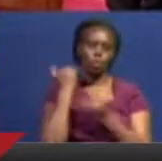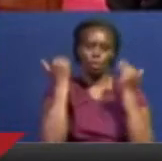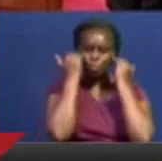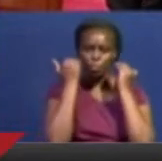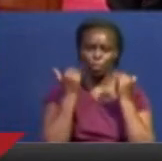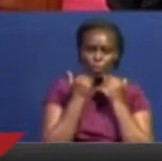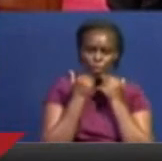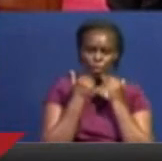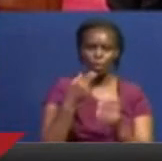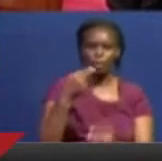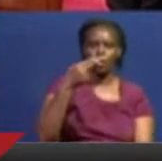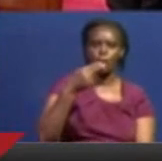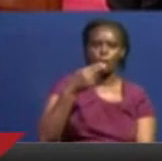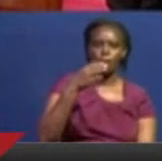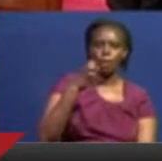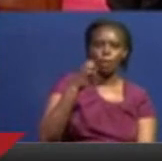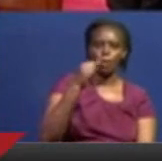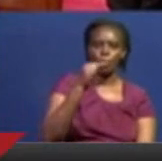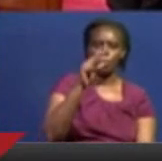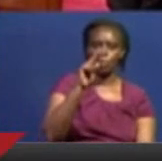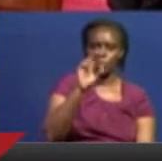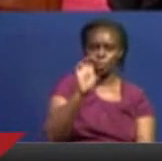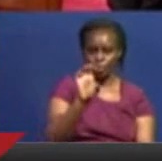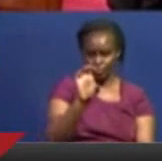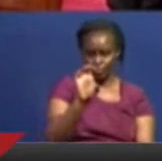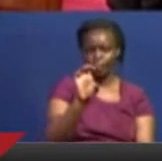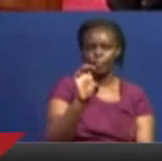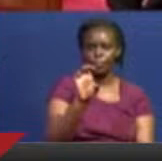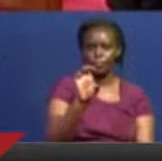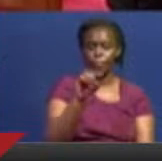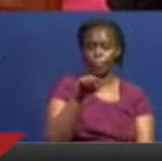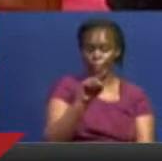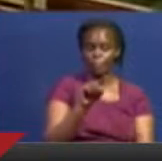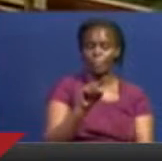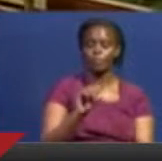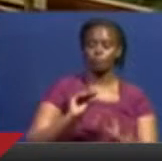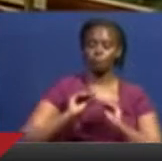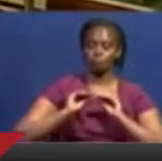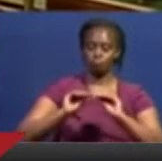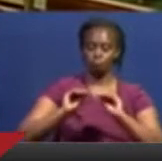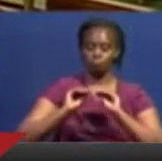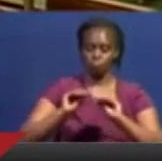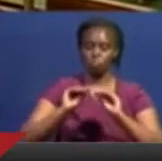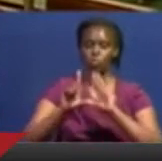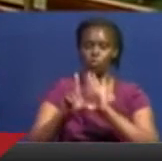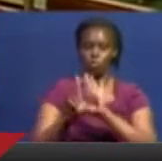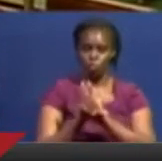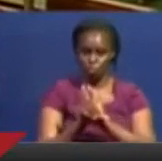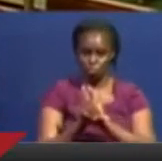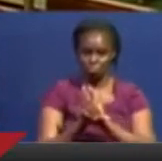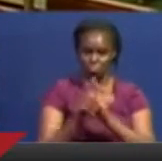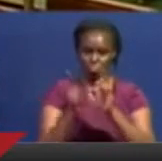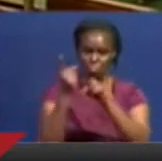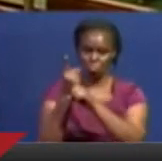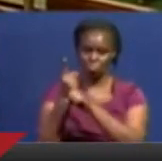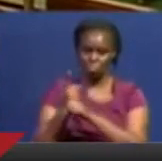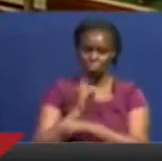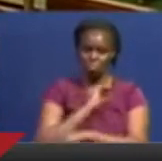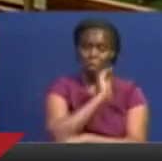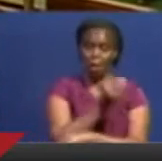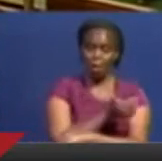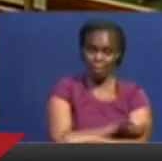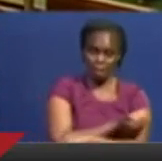at The Hague. He has also taught law and held various administrative positions at